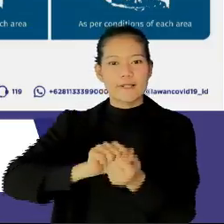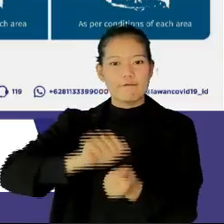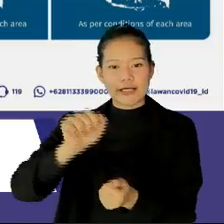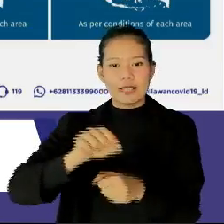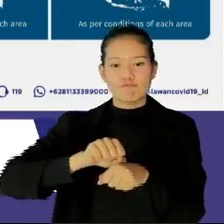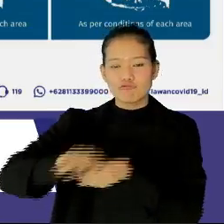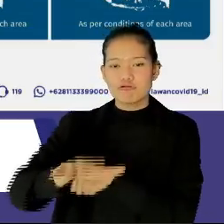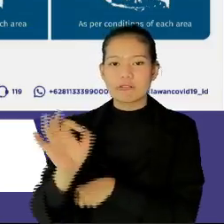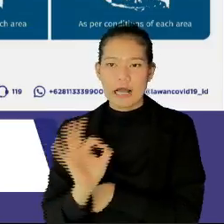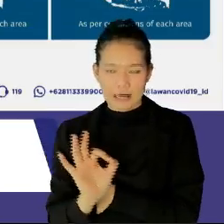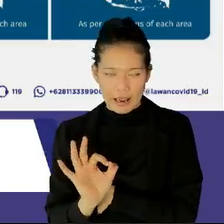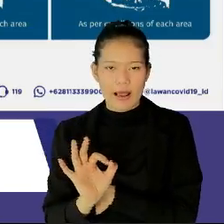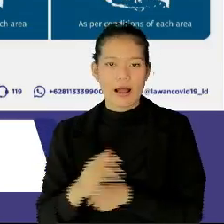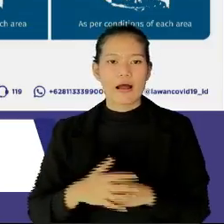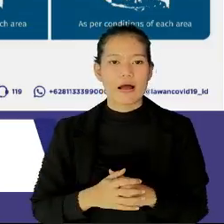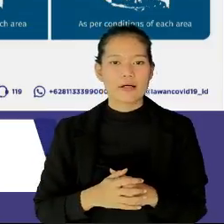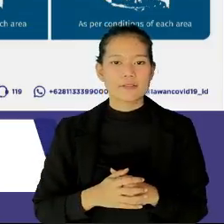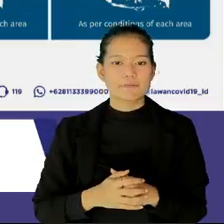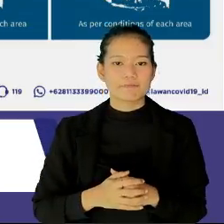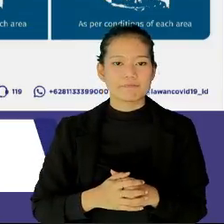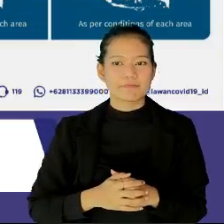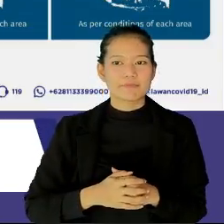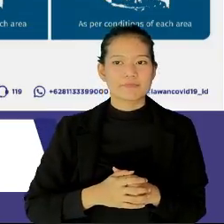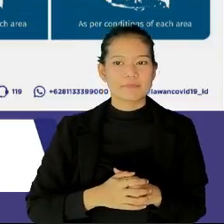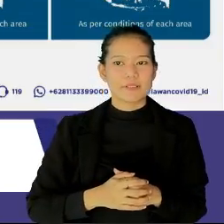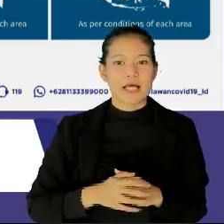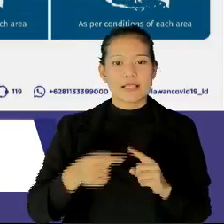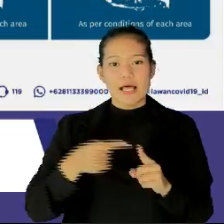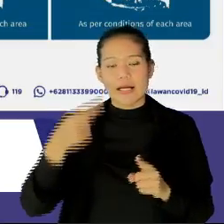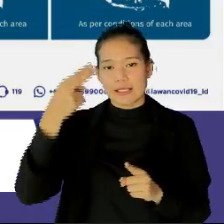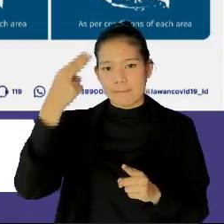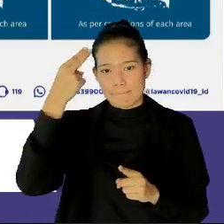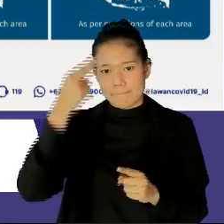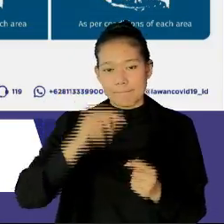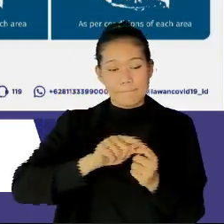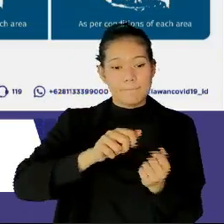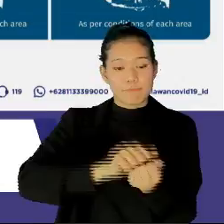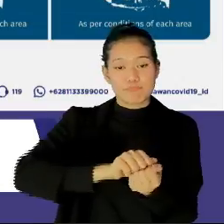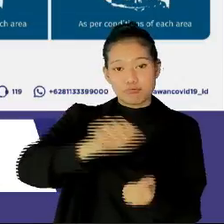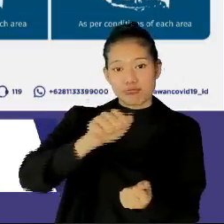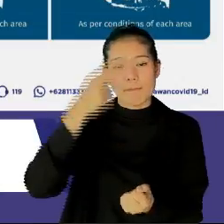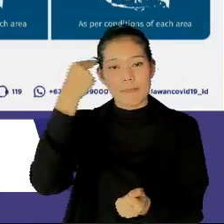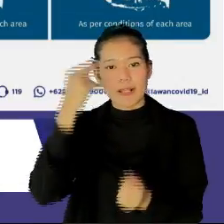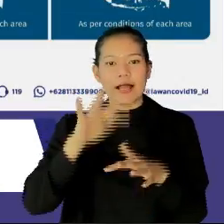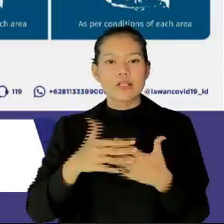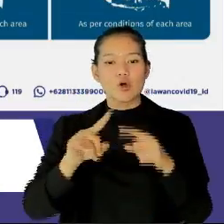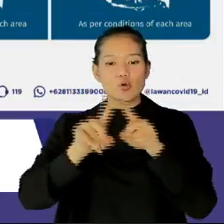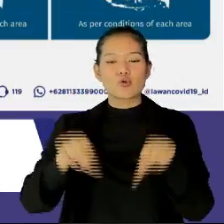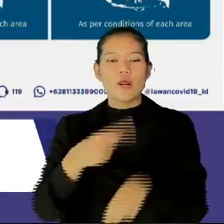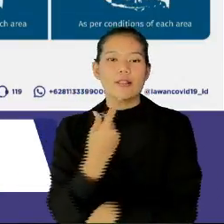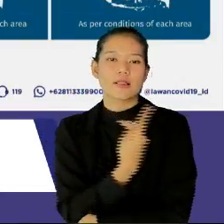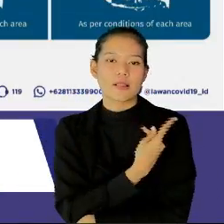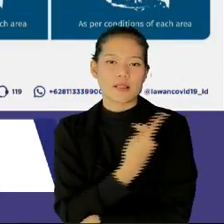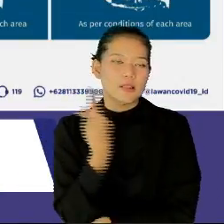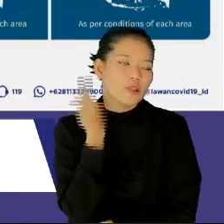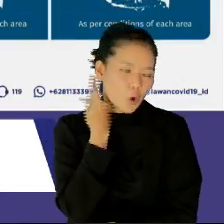certificate by attaching a doctor certificate from a governmental hospitals.